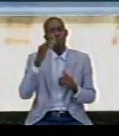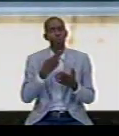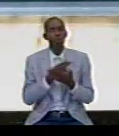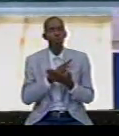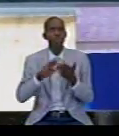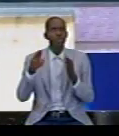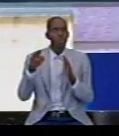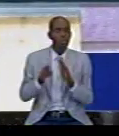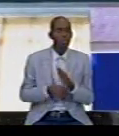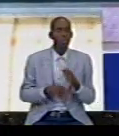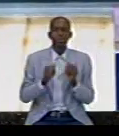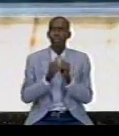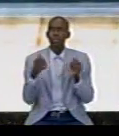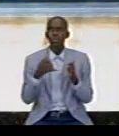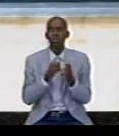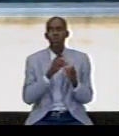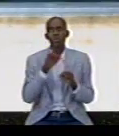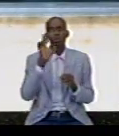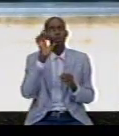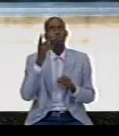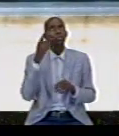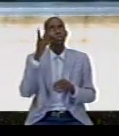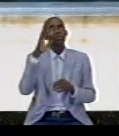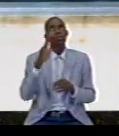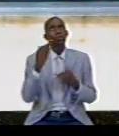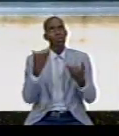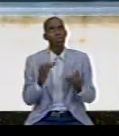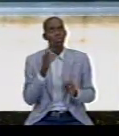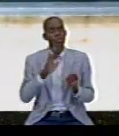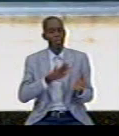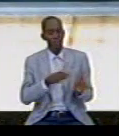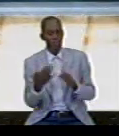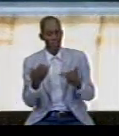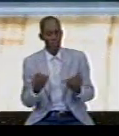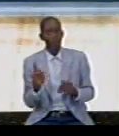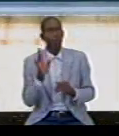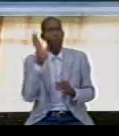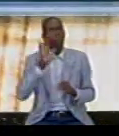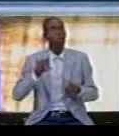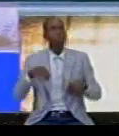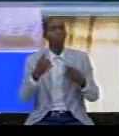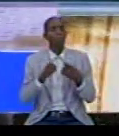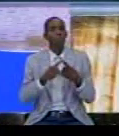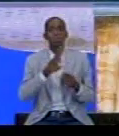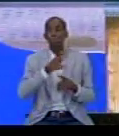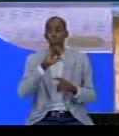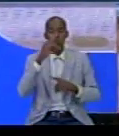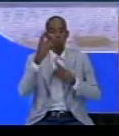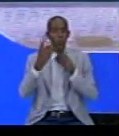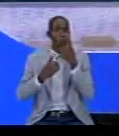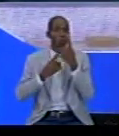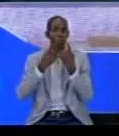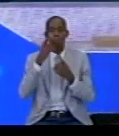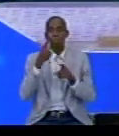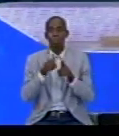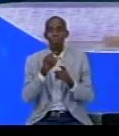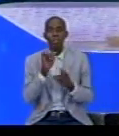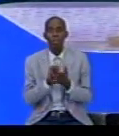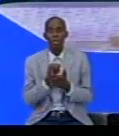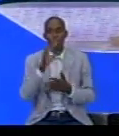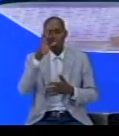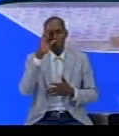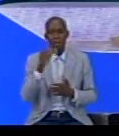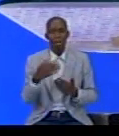And then, if we die now, where do I spend eternity? No question like that. That man